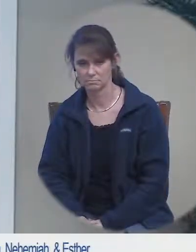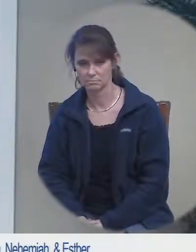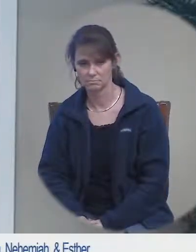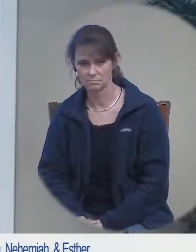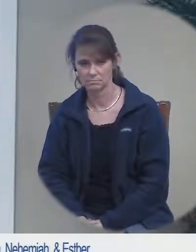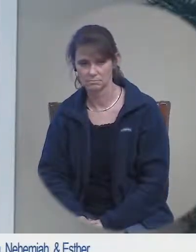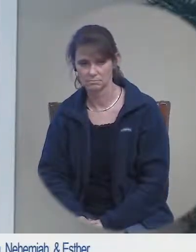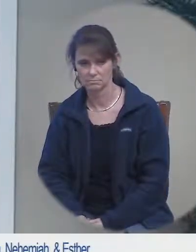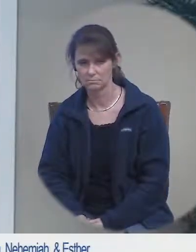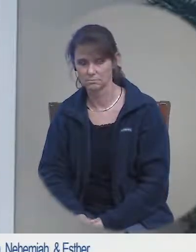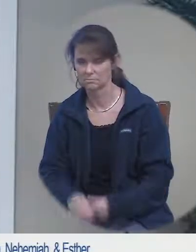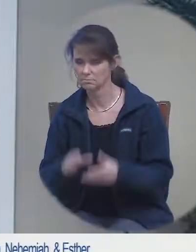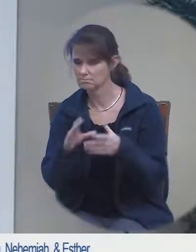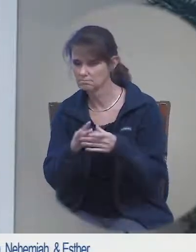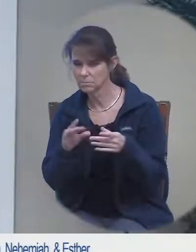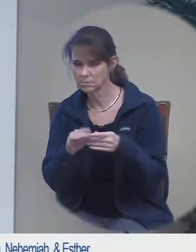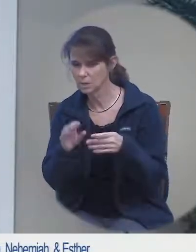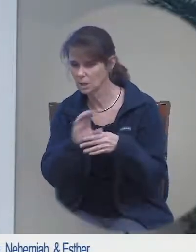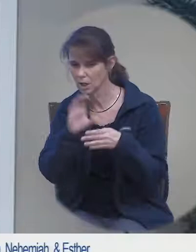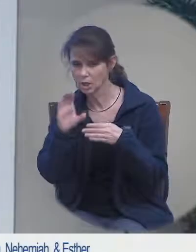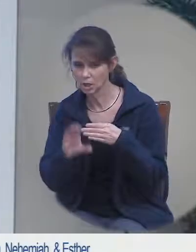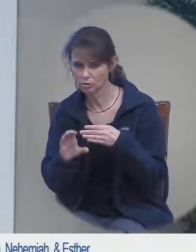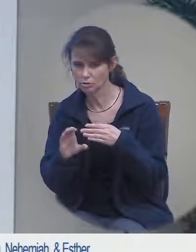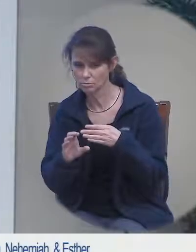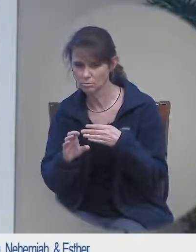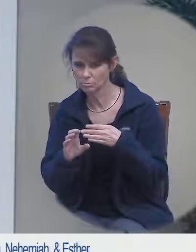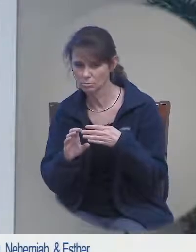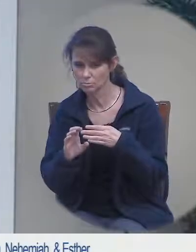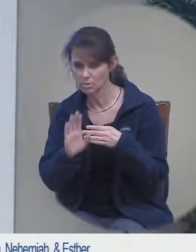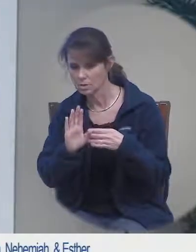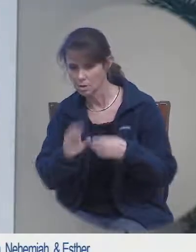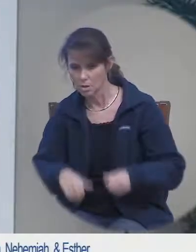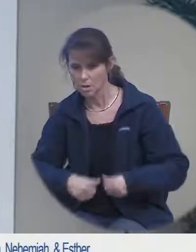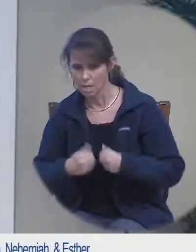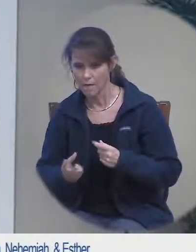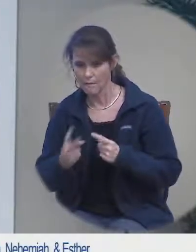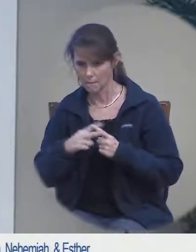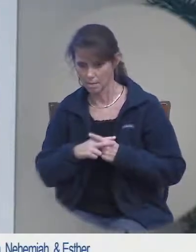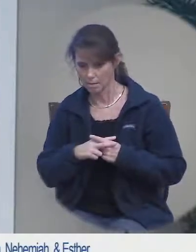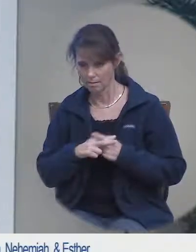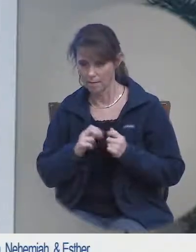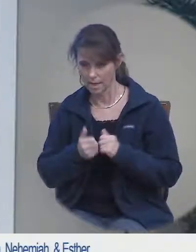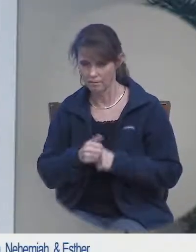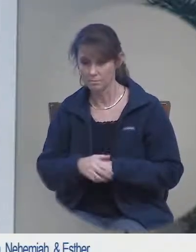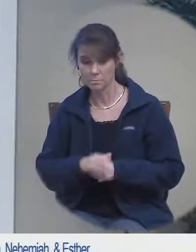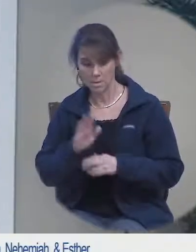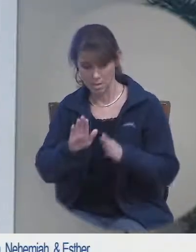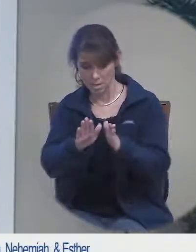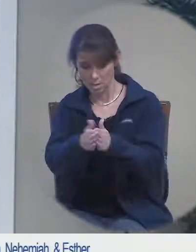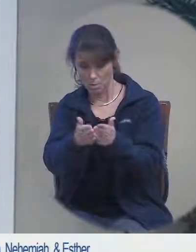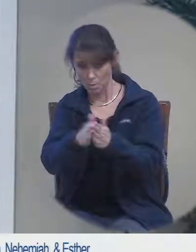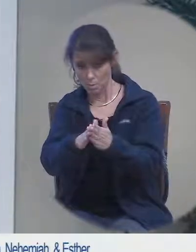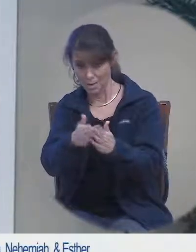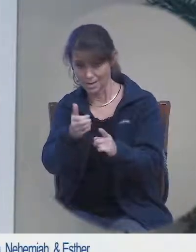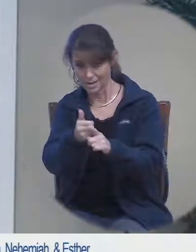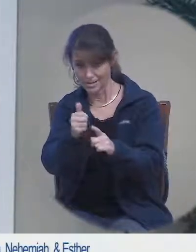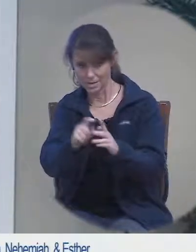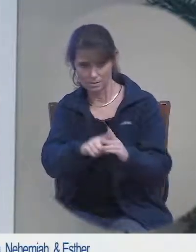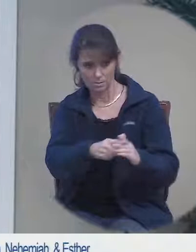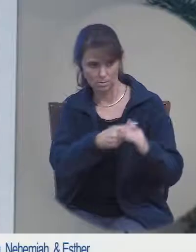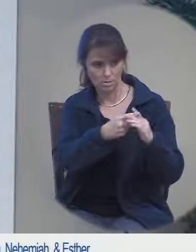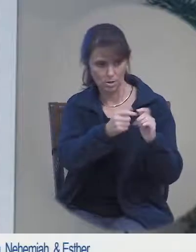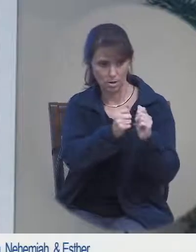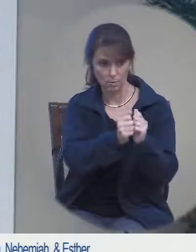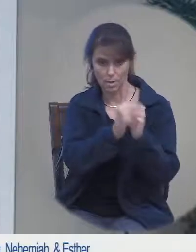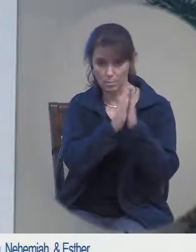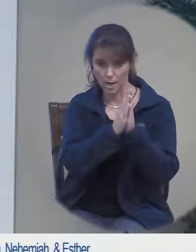from this text. First of all, this book begins with prayer and it ends with prayer. And the fact of the matter